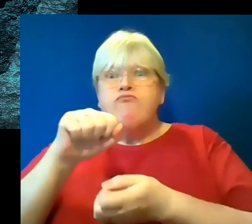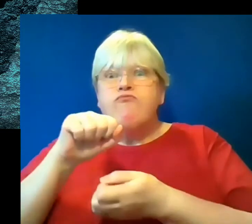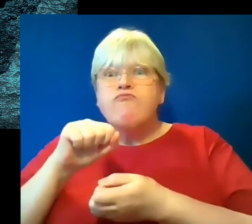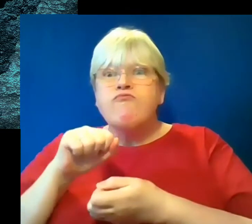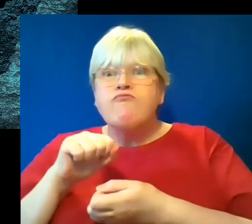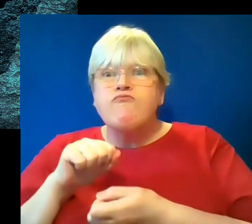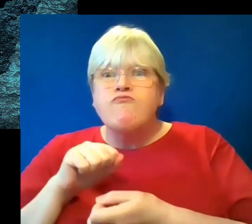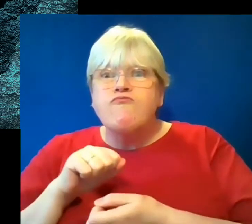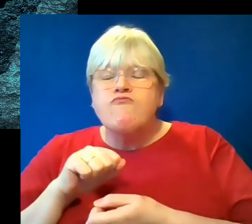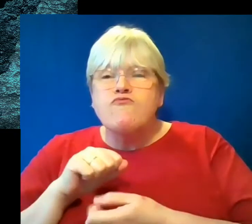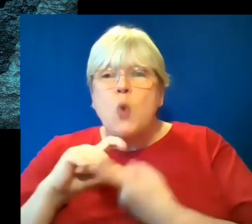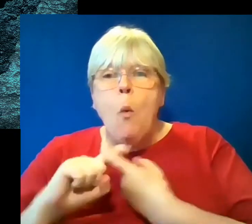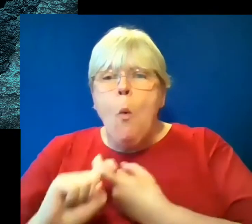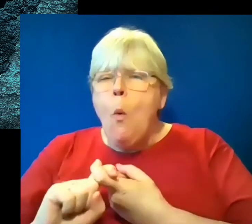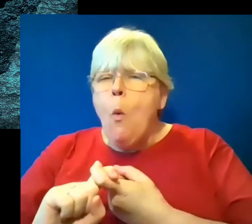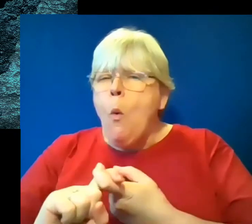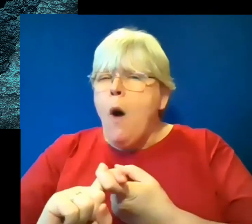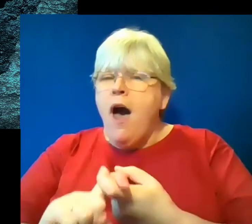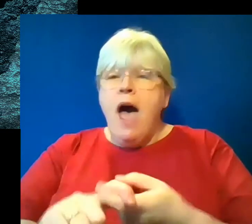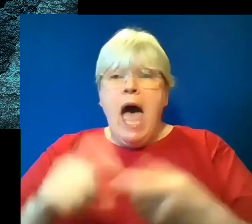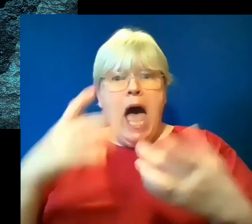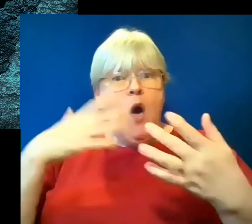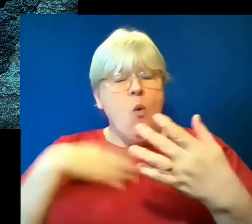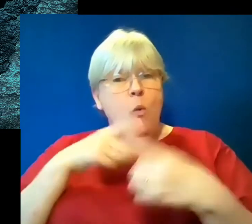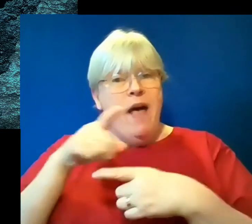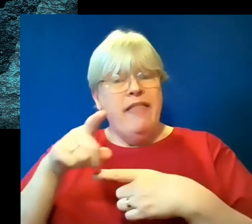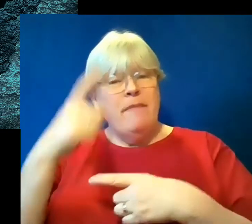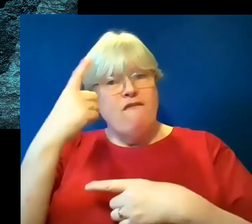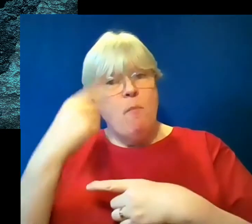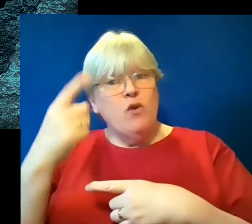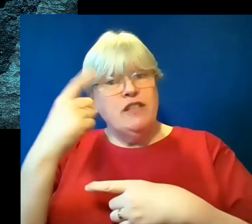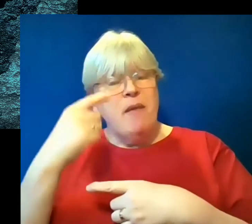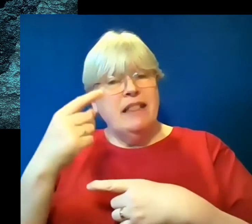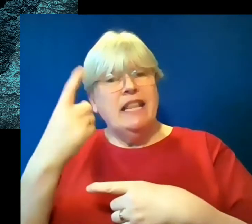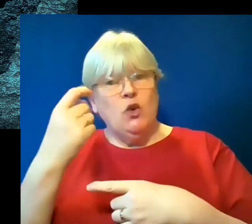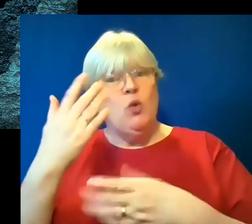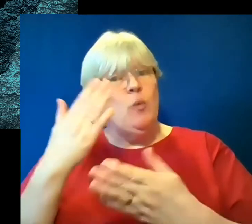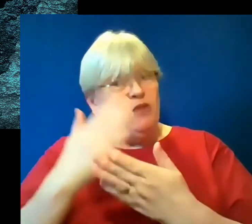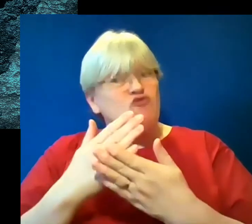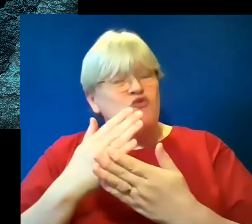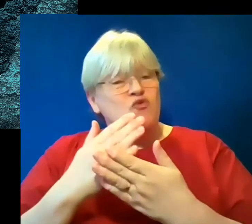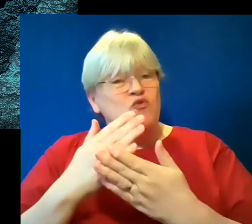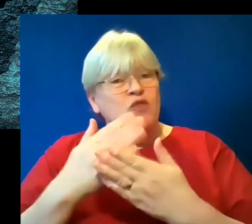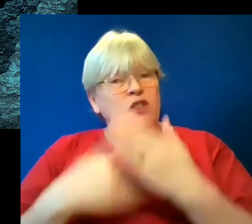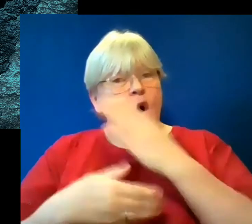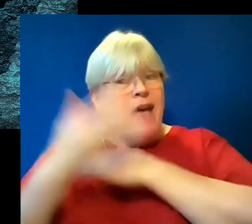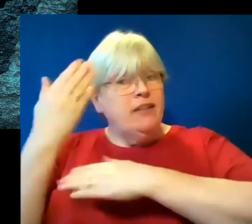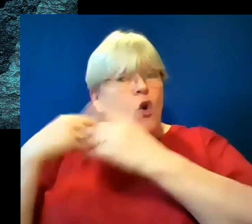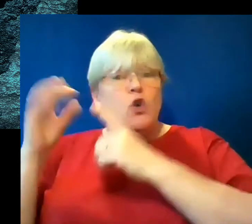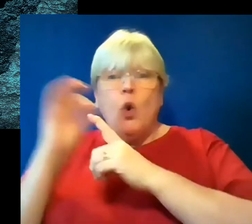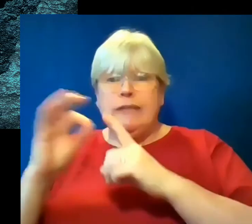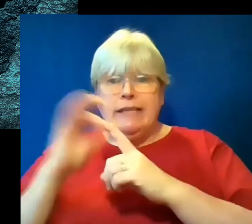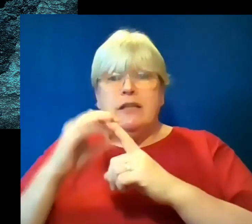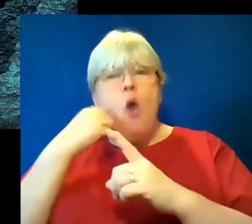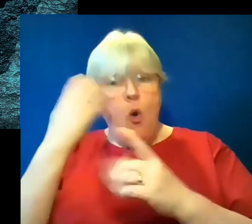go. But I also want them to have just the possibility they could be true. So the historical details are always right.